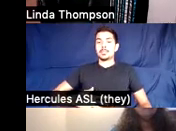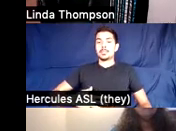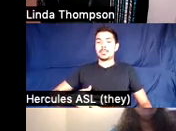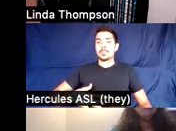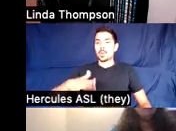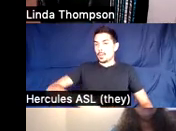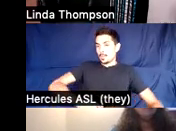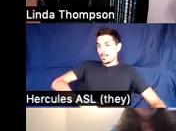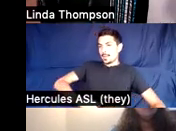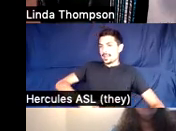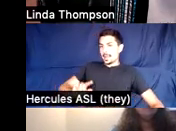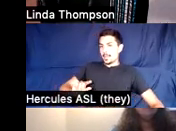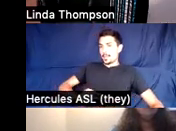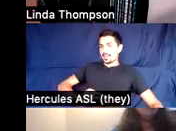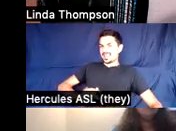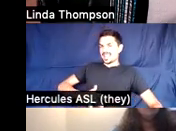Let it out.